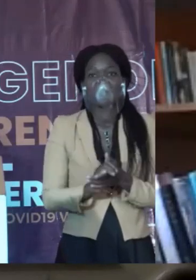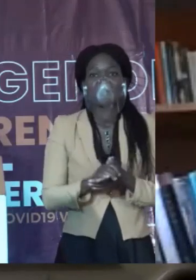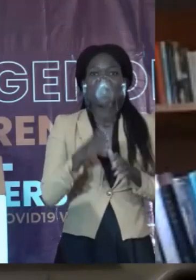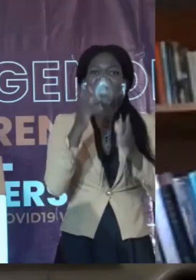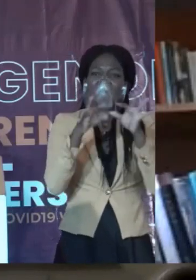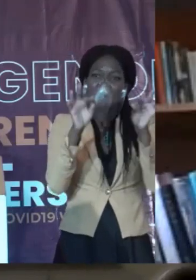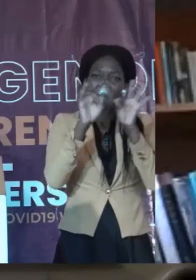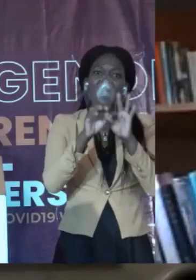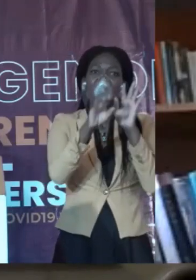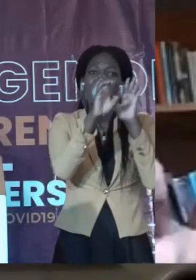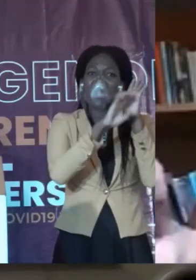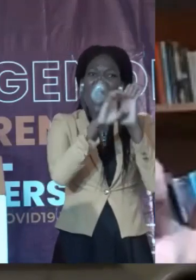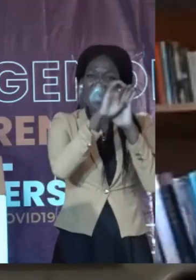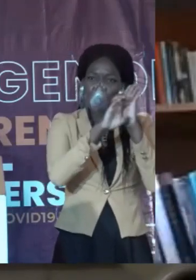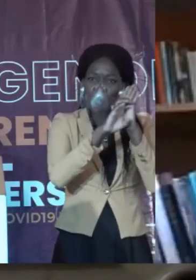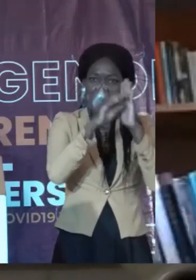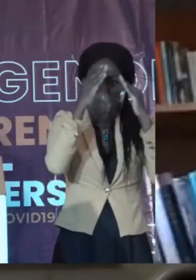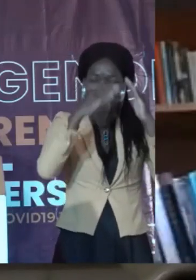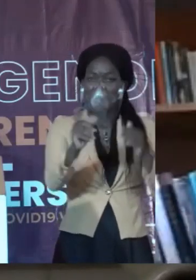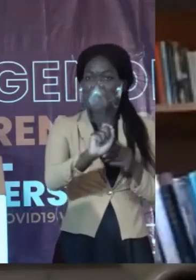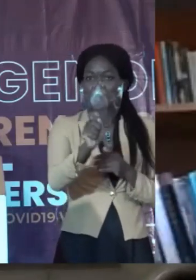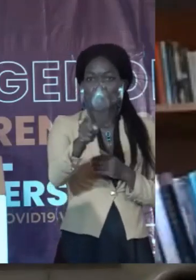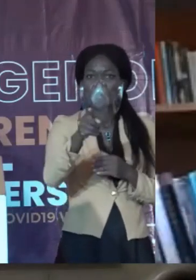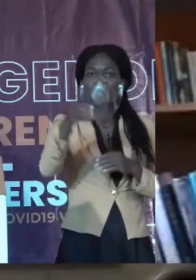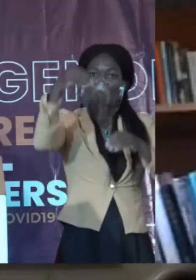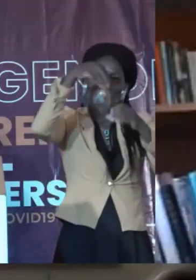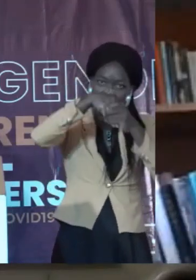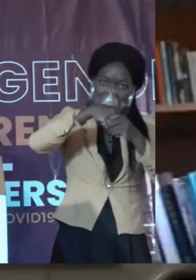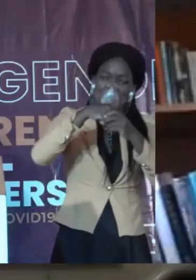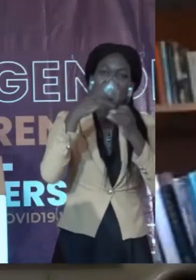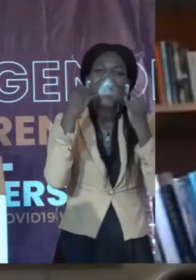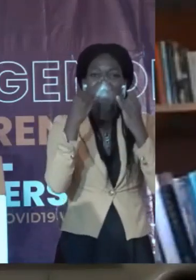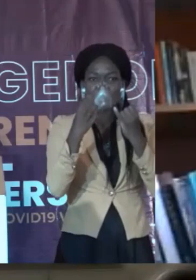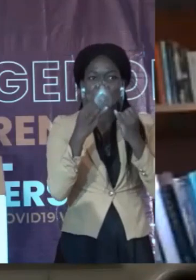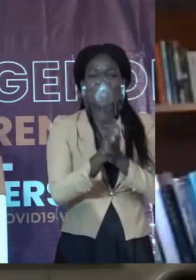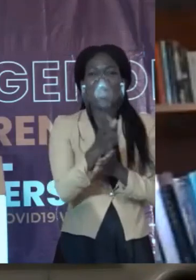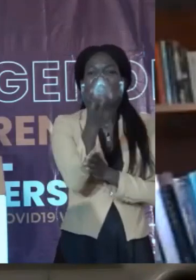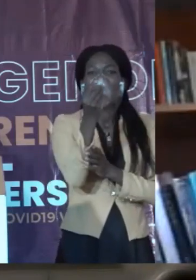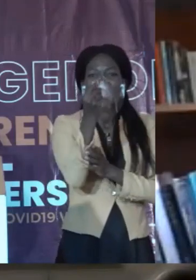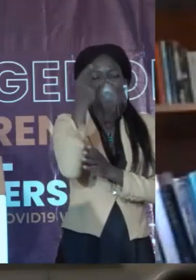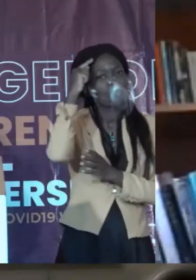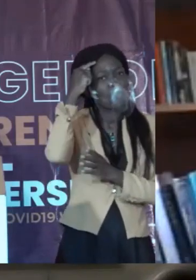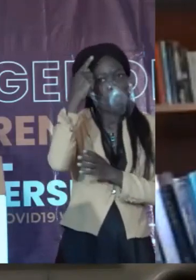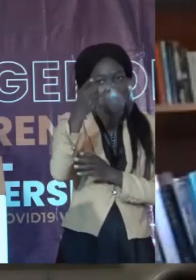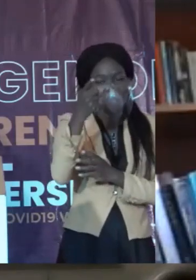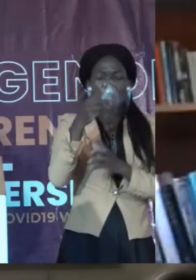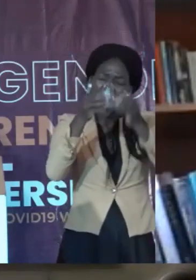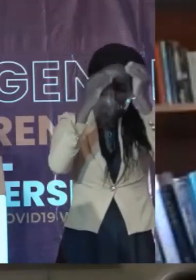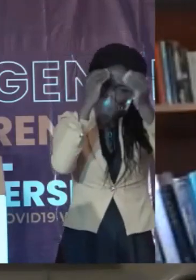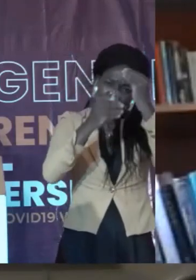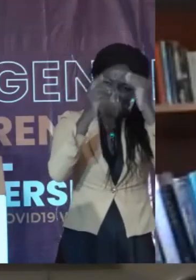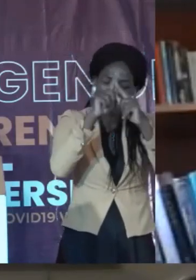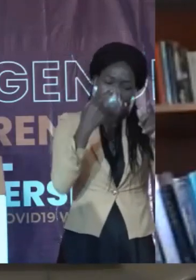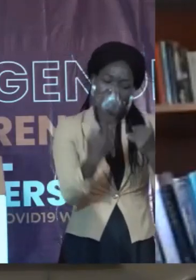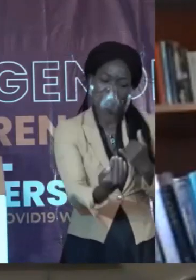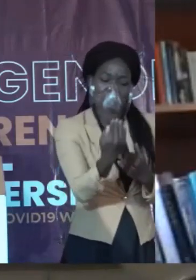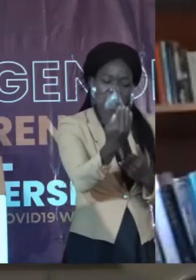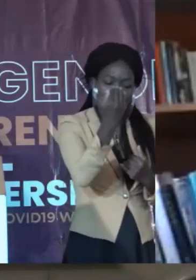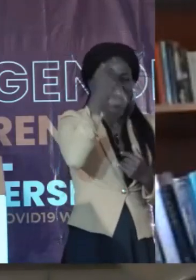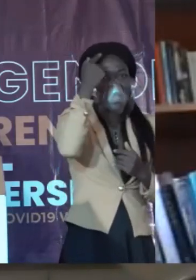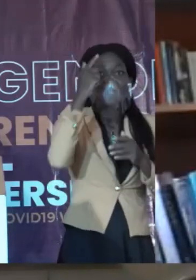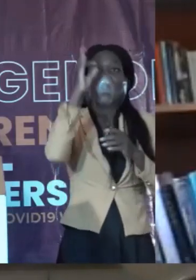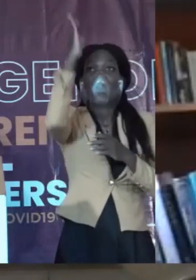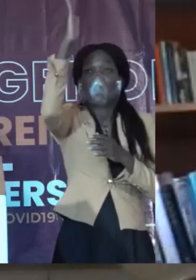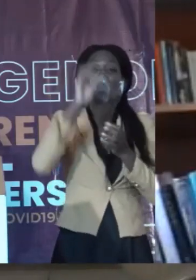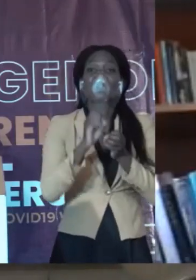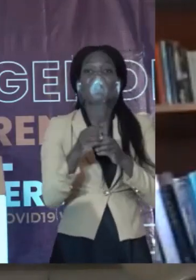information around financial literacy, but also reaching out to the women in our economy now to also have access to information